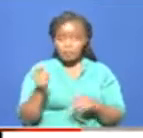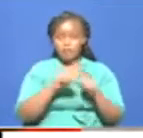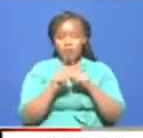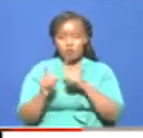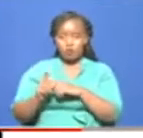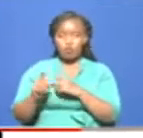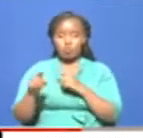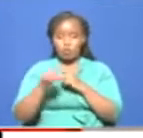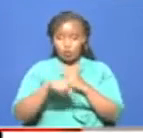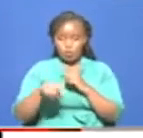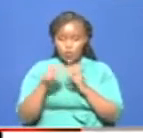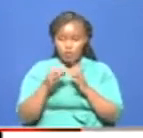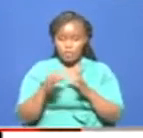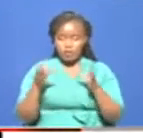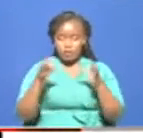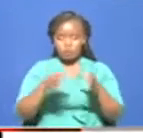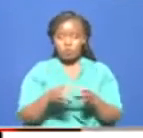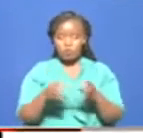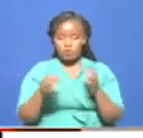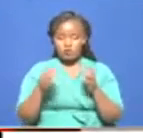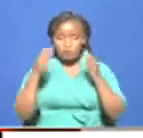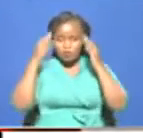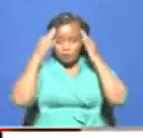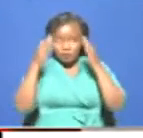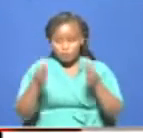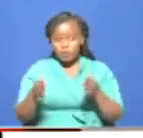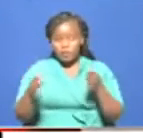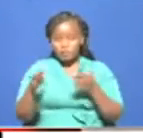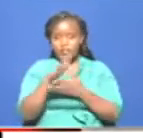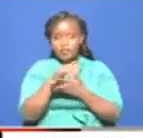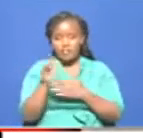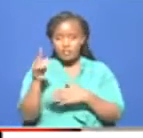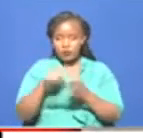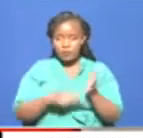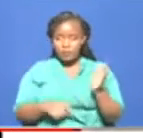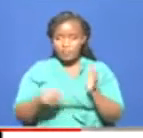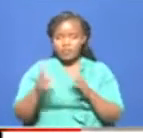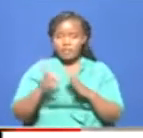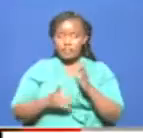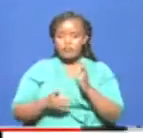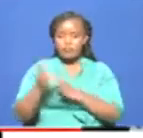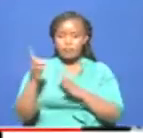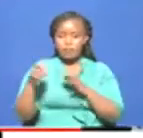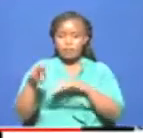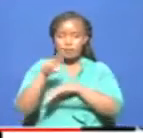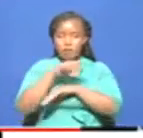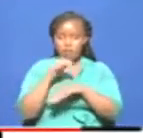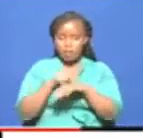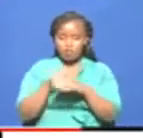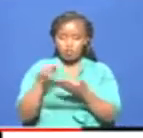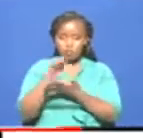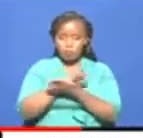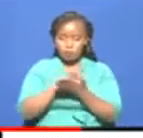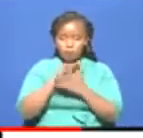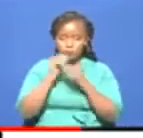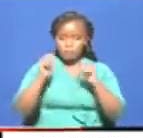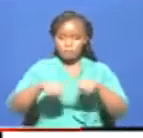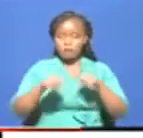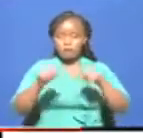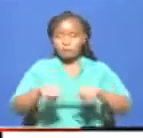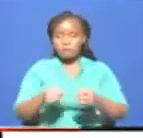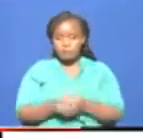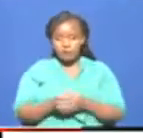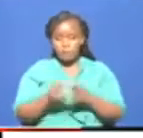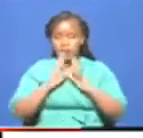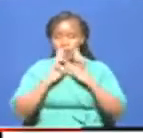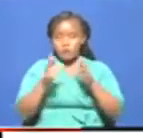Agency, one of our focus areas is in the development of our national space capability. The report recommends construction